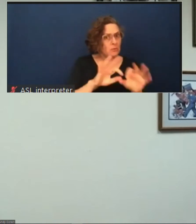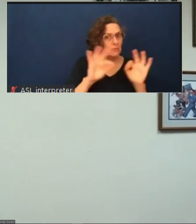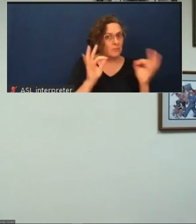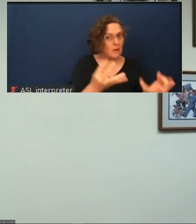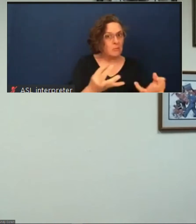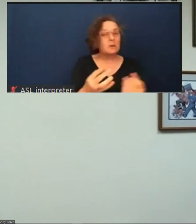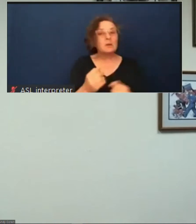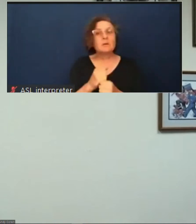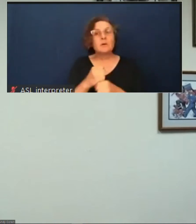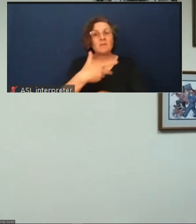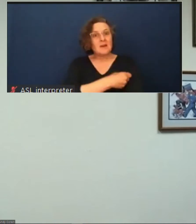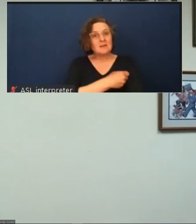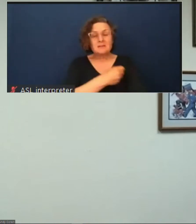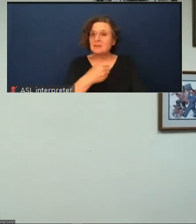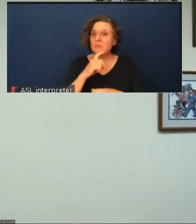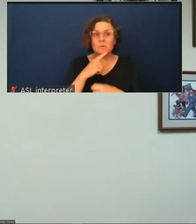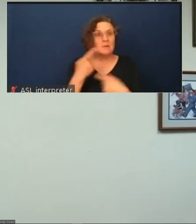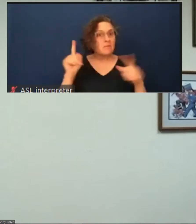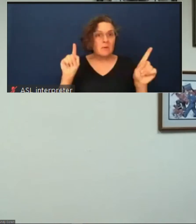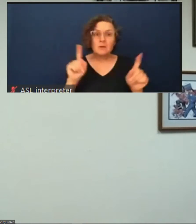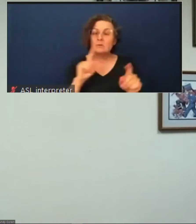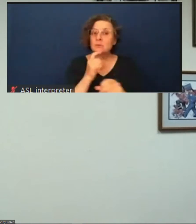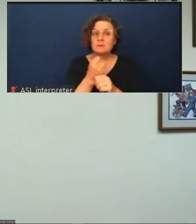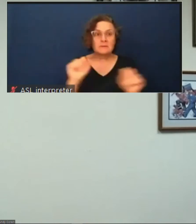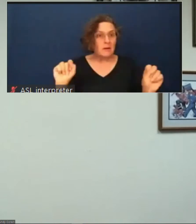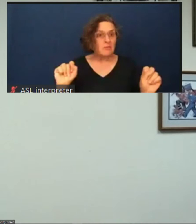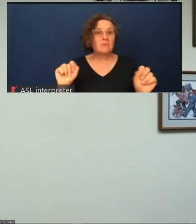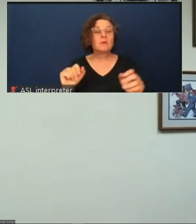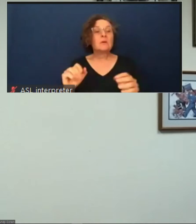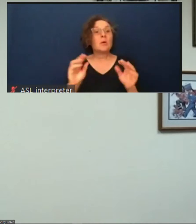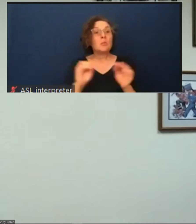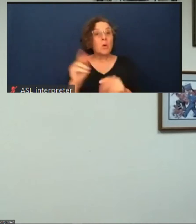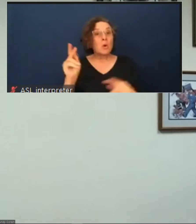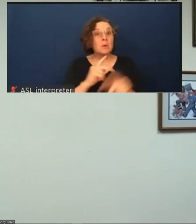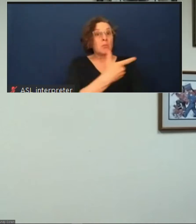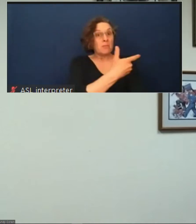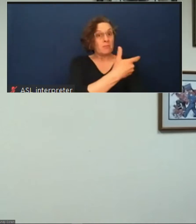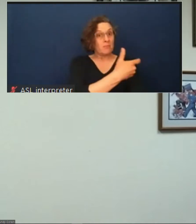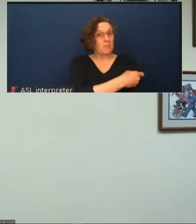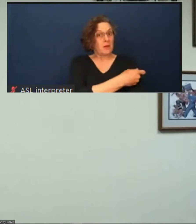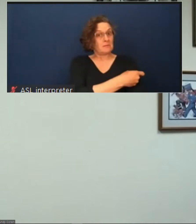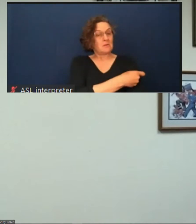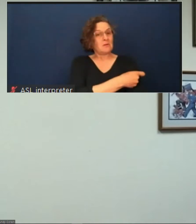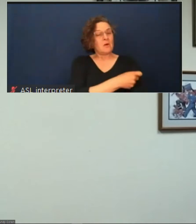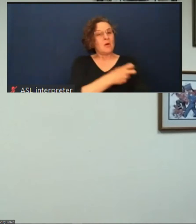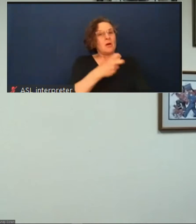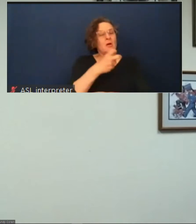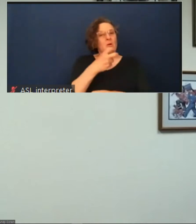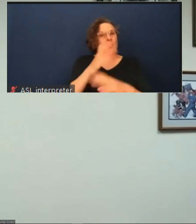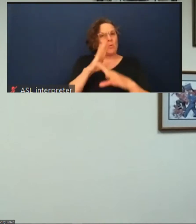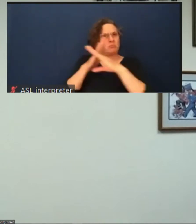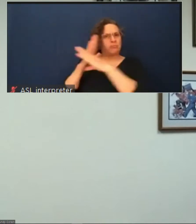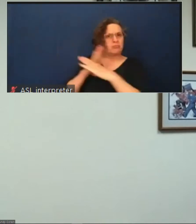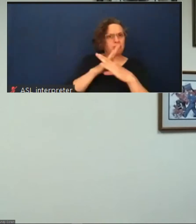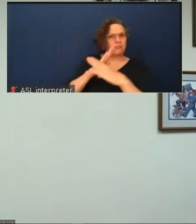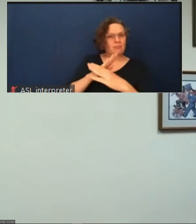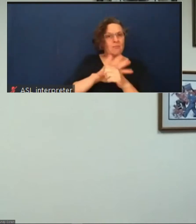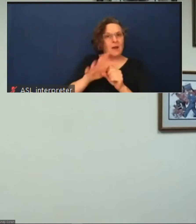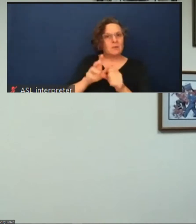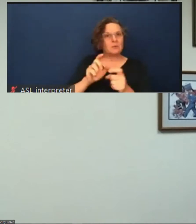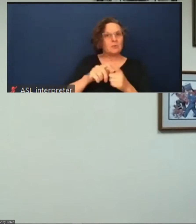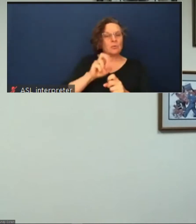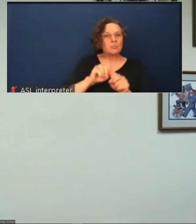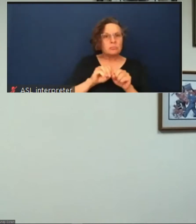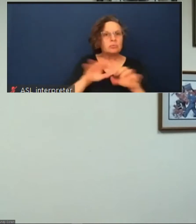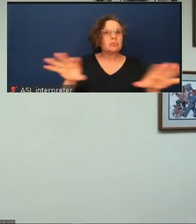very safe, and the more we have vaccinated, the harder it will be for these viruses to travel from person to person. You